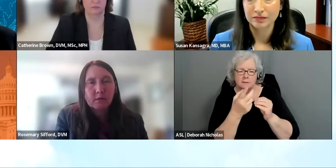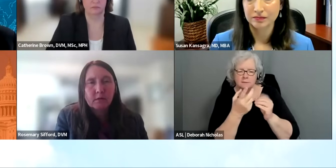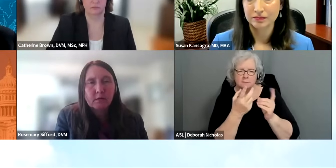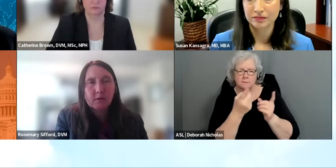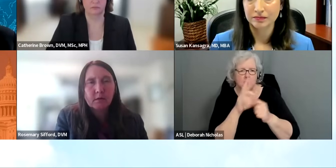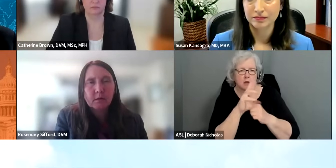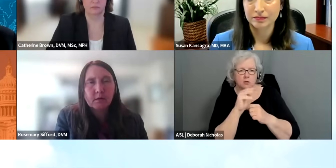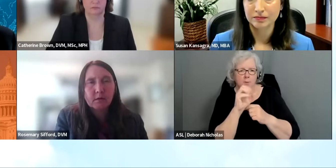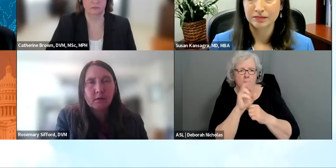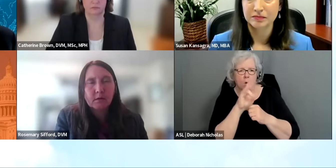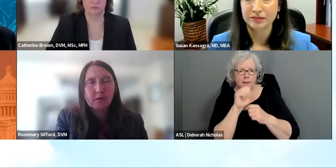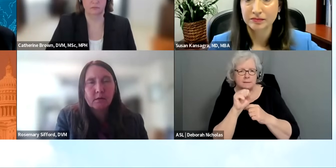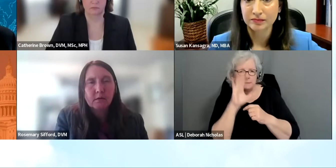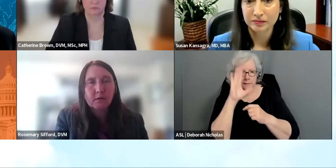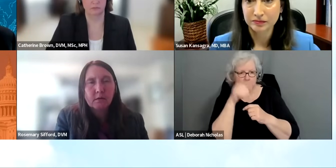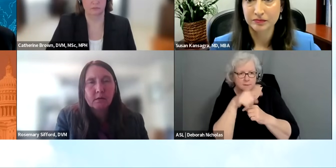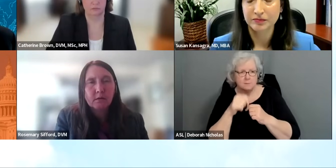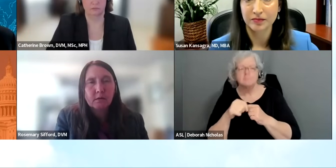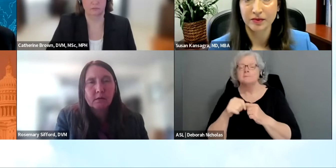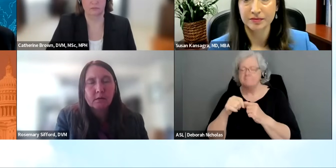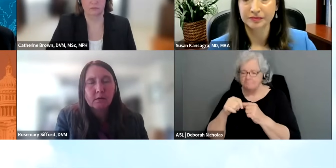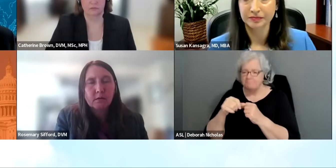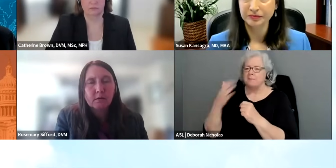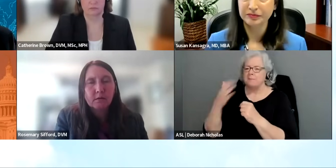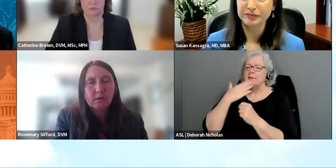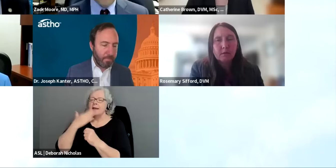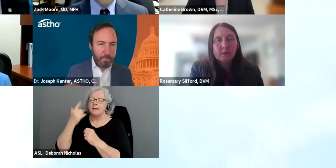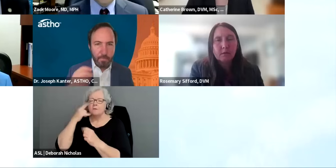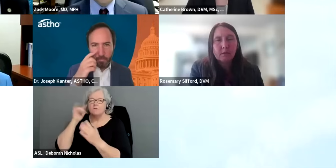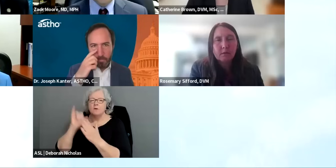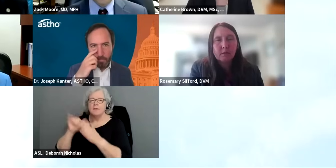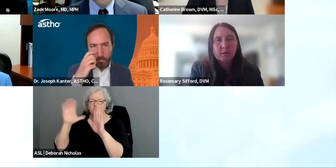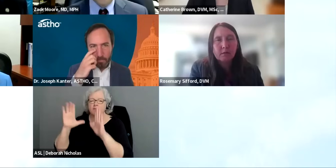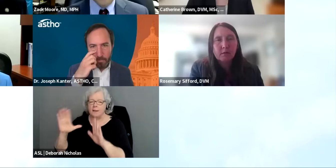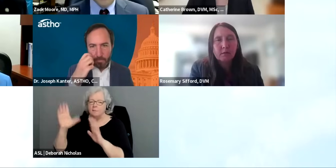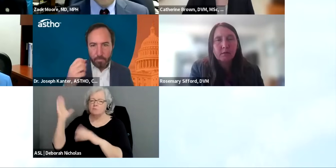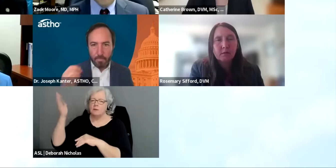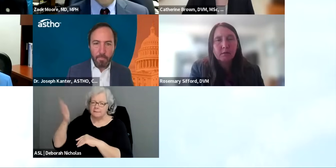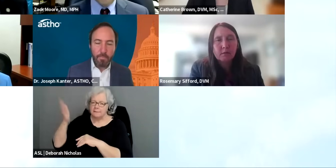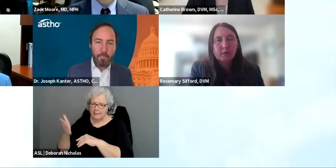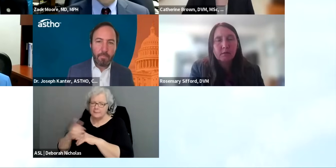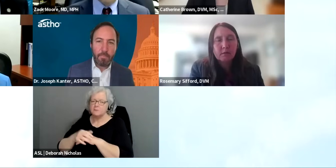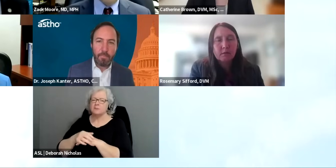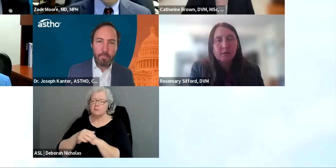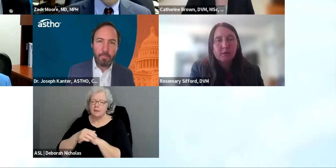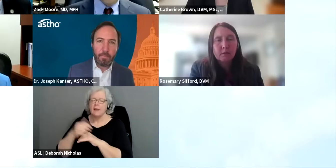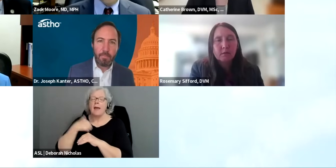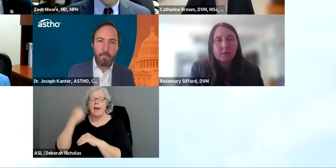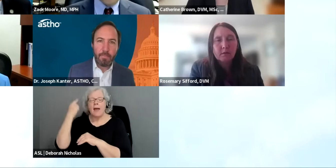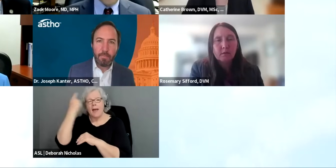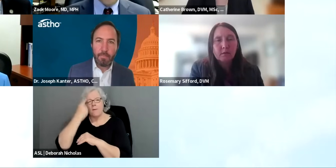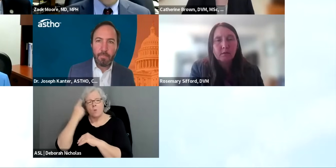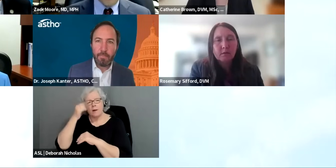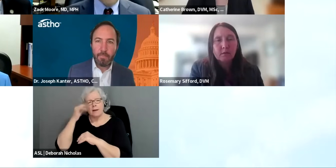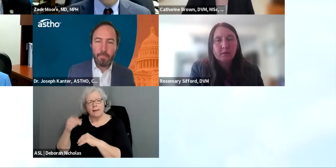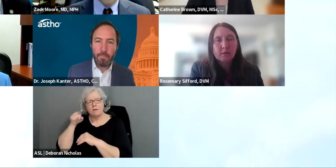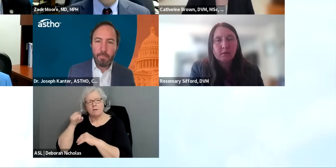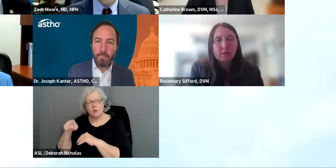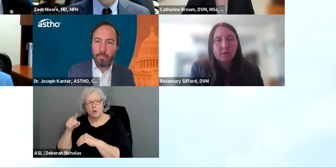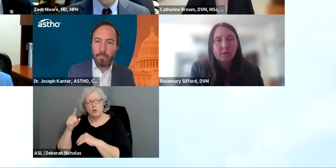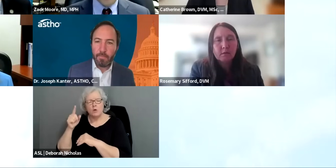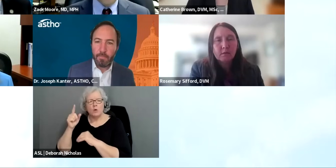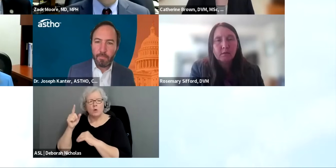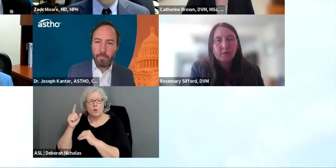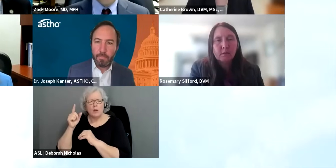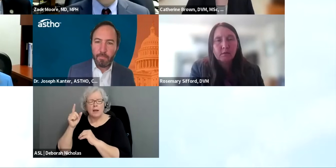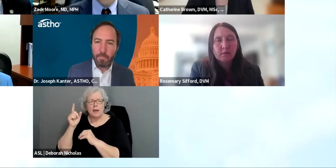hand up. Go ahead. Yeah, thank you so much for the great presentation. I wonder if you are hearing or have any